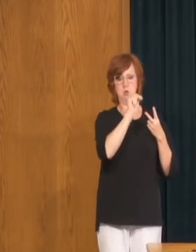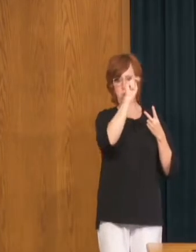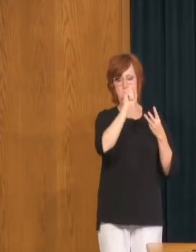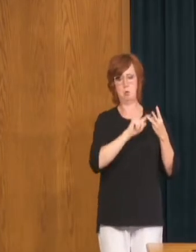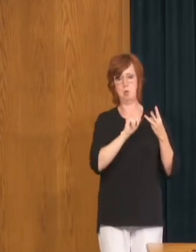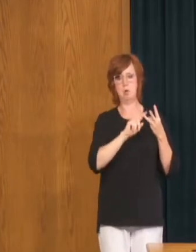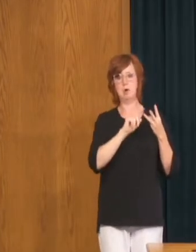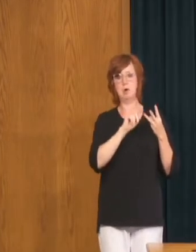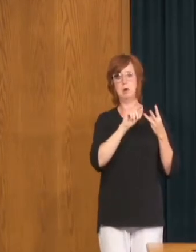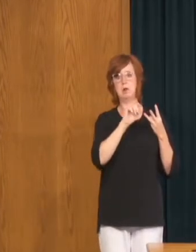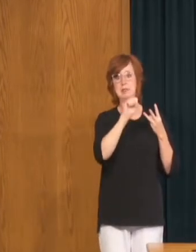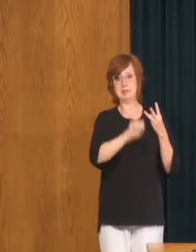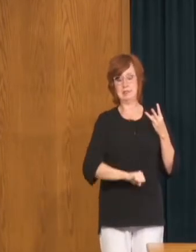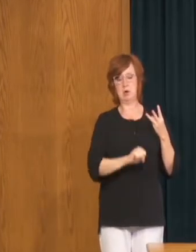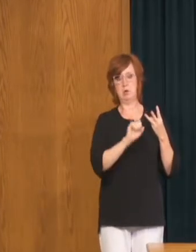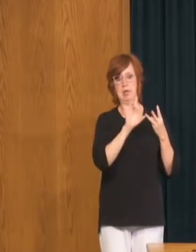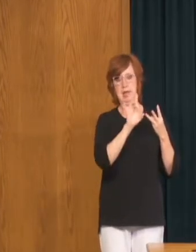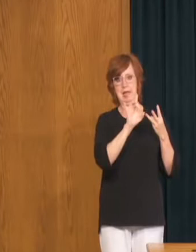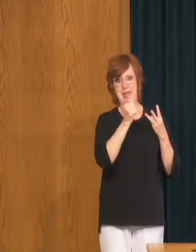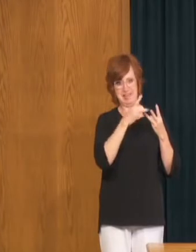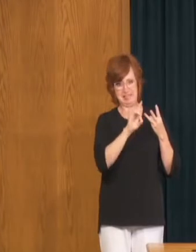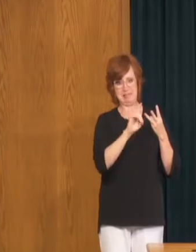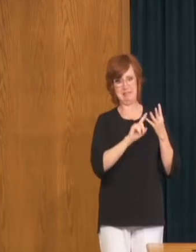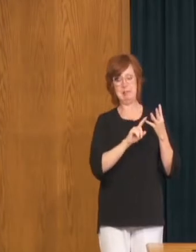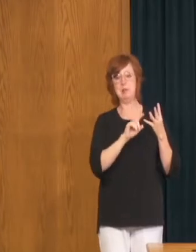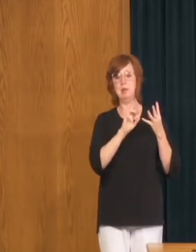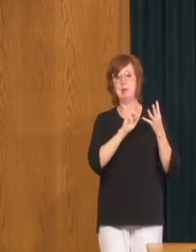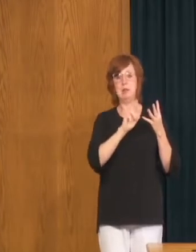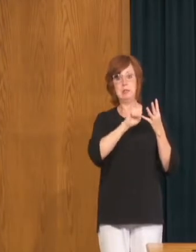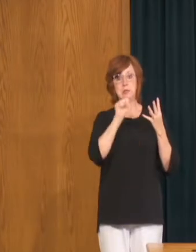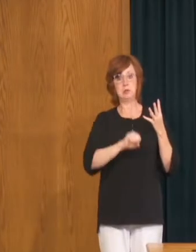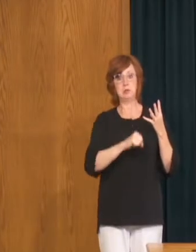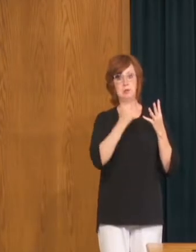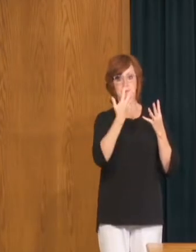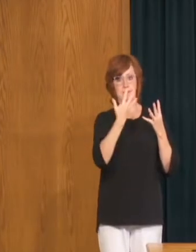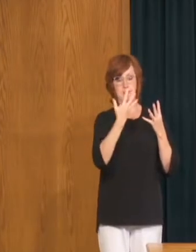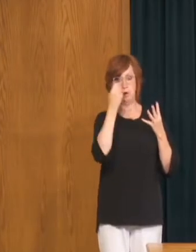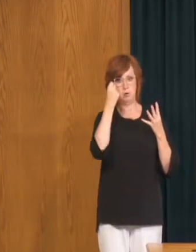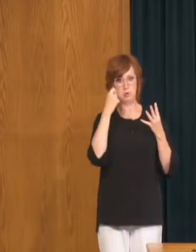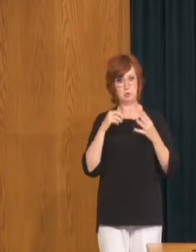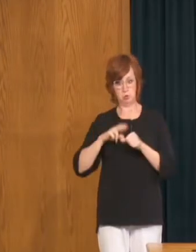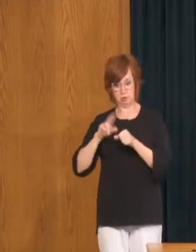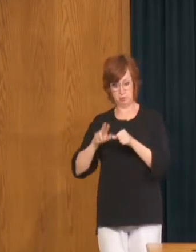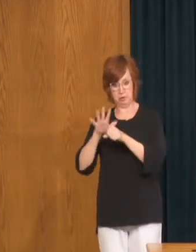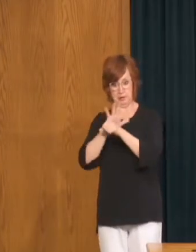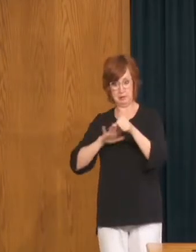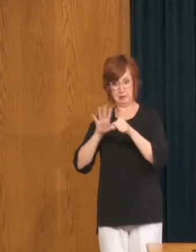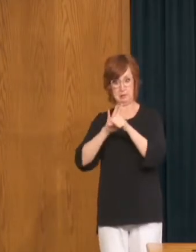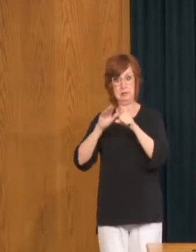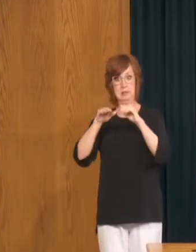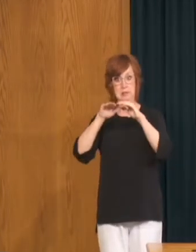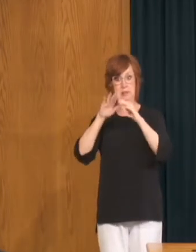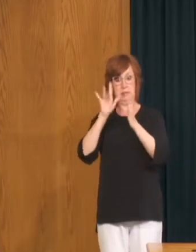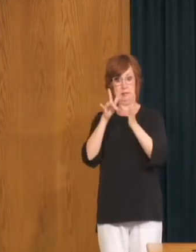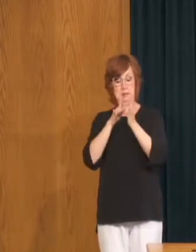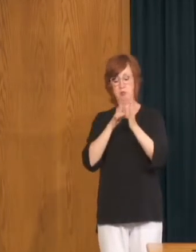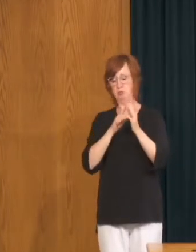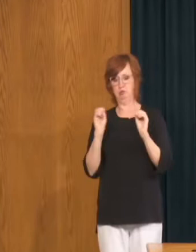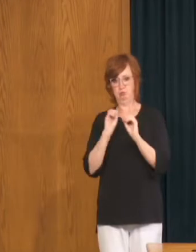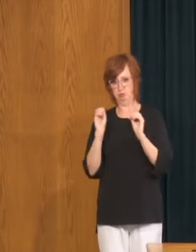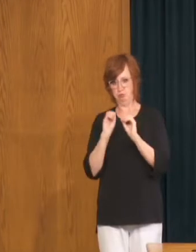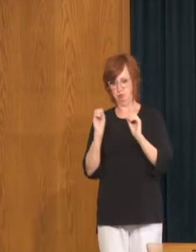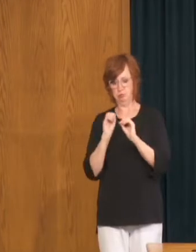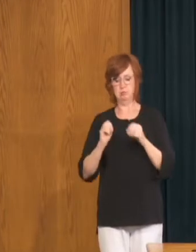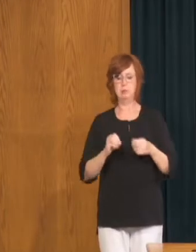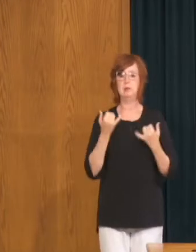in Saskatoon, and currently we have no active cases in Regina or in the central region. Today we are expanding the opportunity